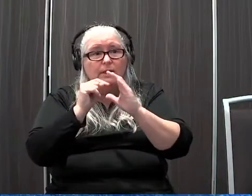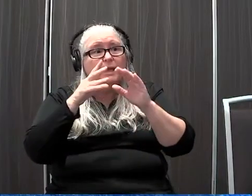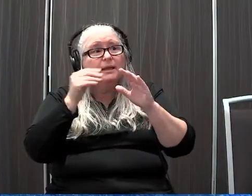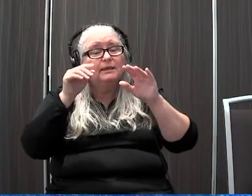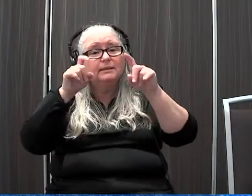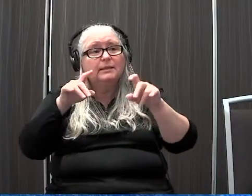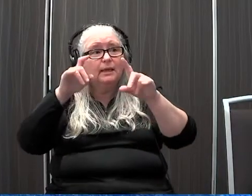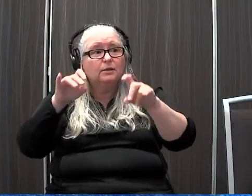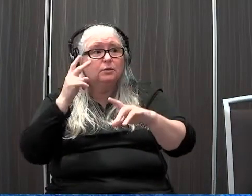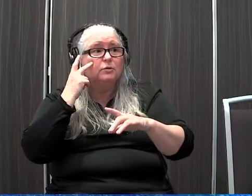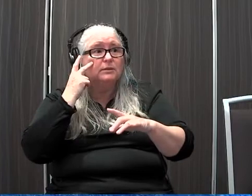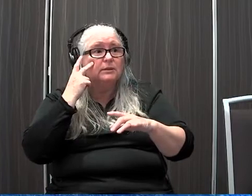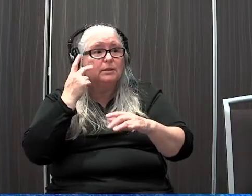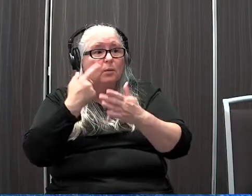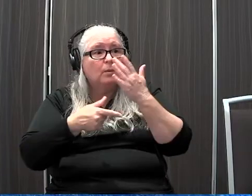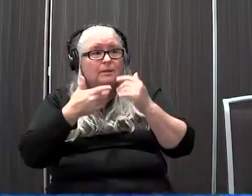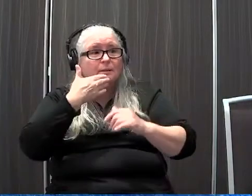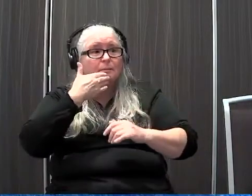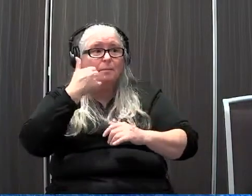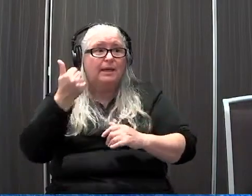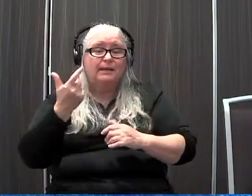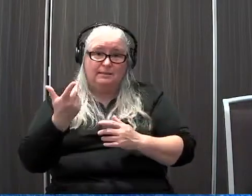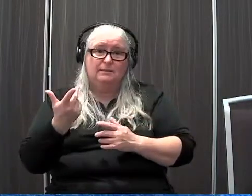see what works best for the specific student.